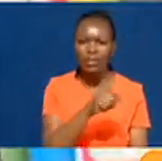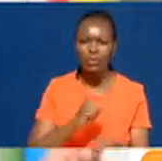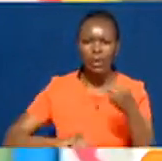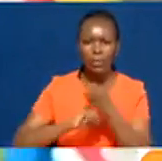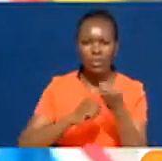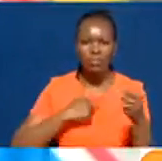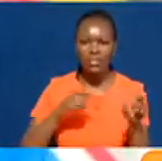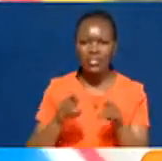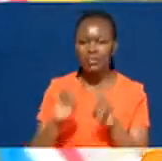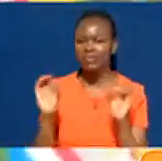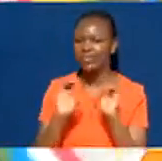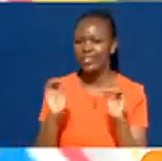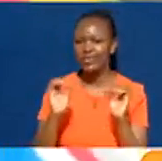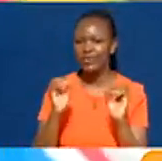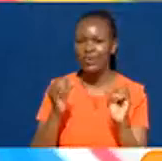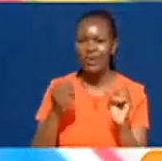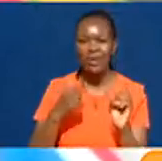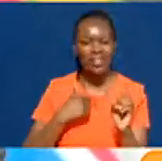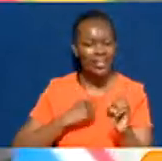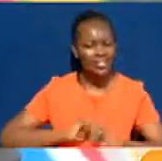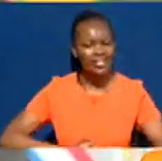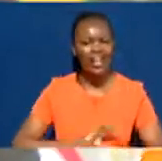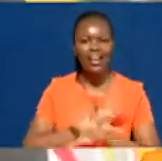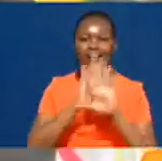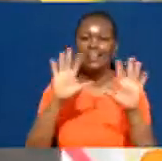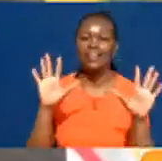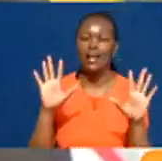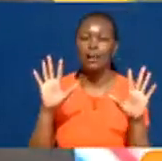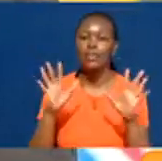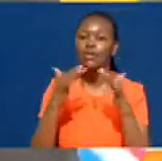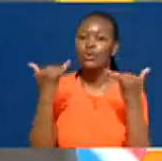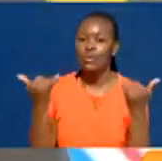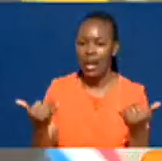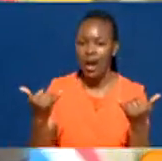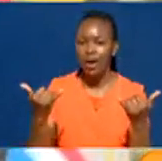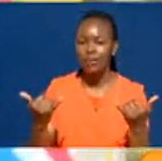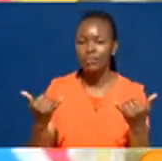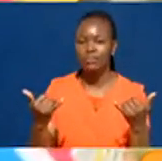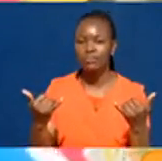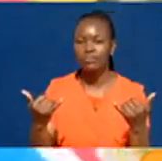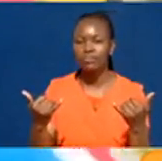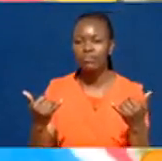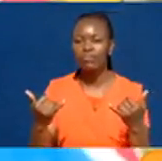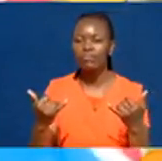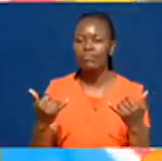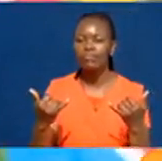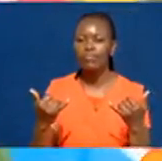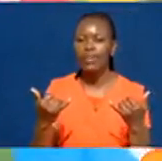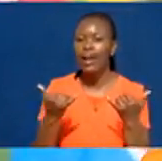I have made that very clear. So I take